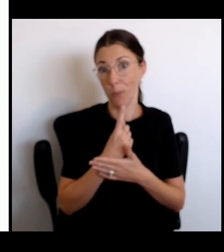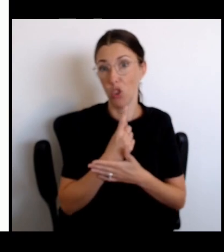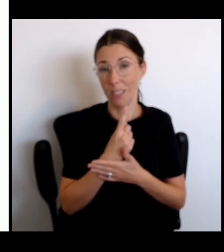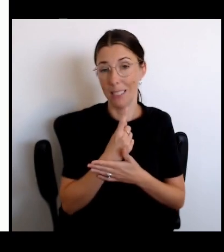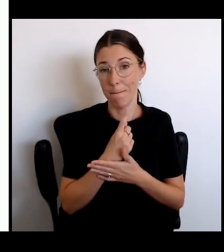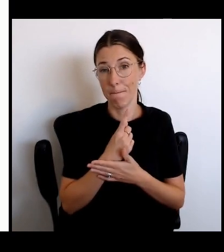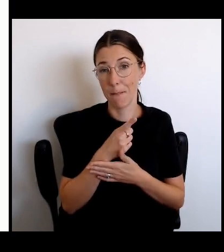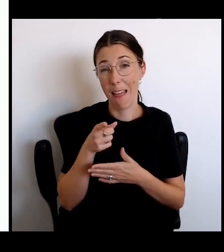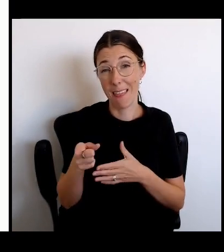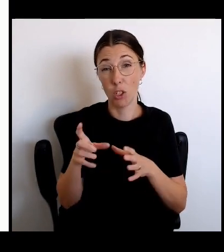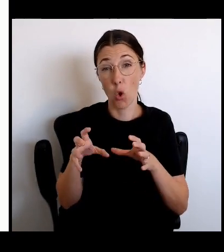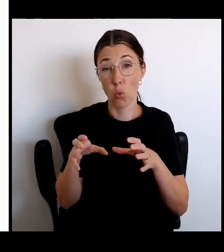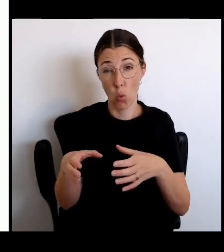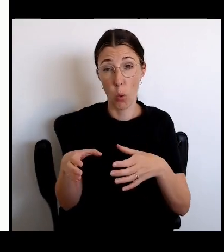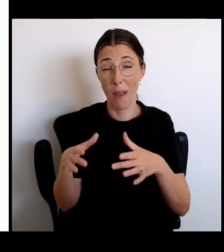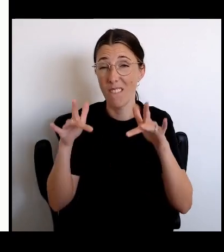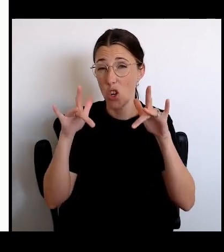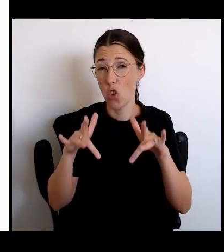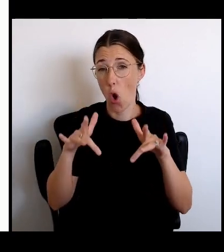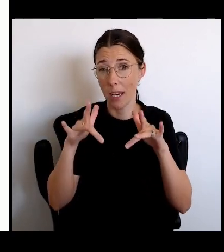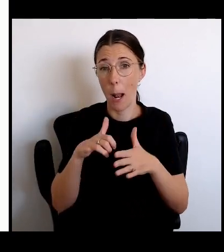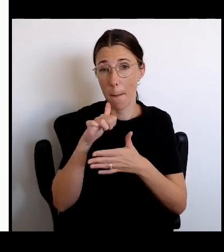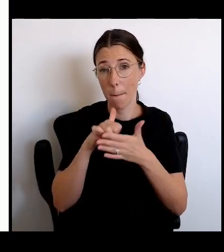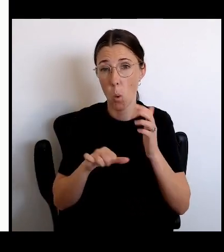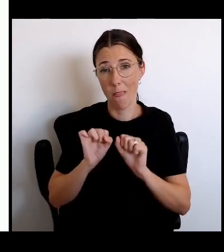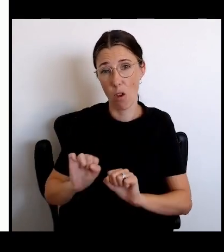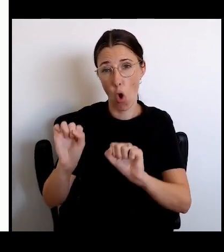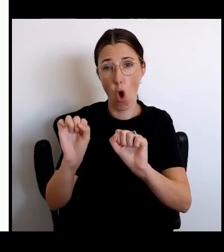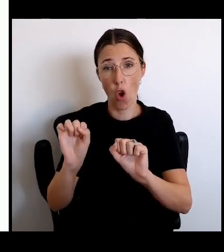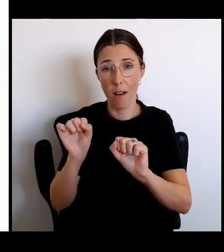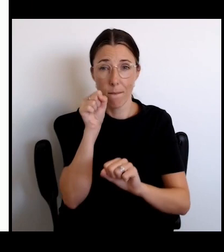have not yet bought their own vape.